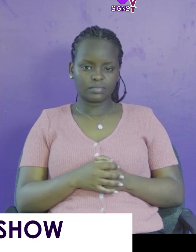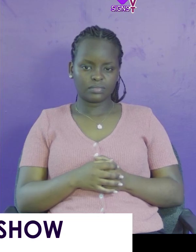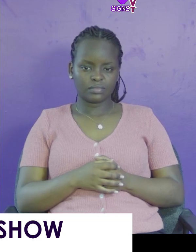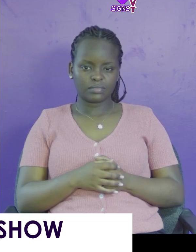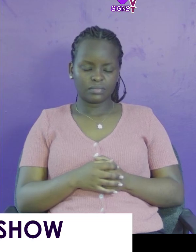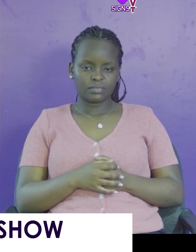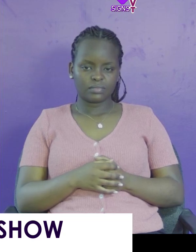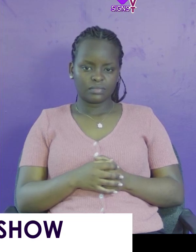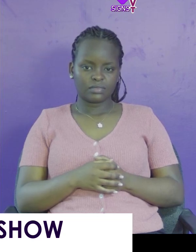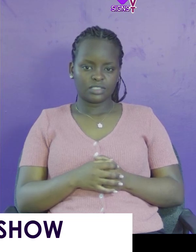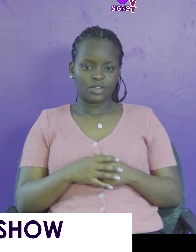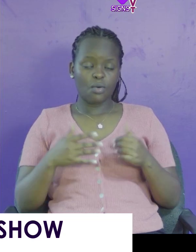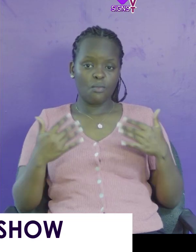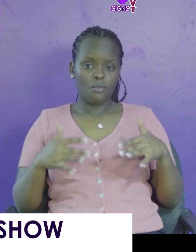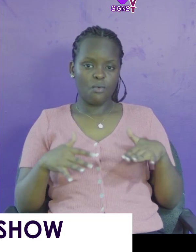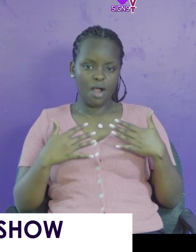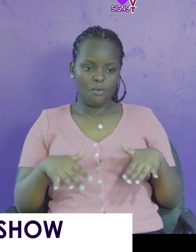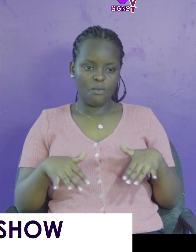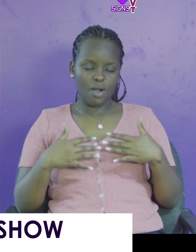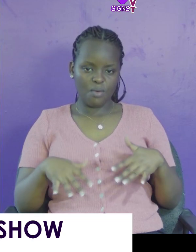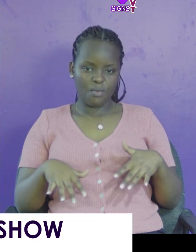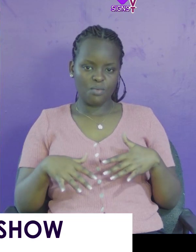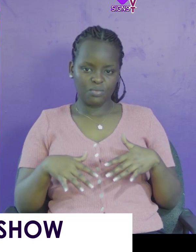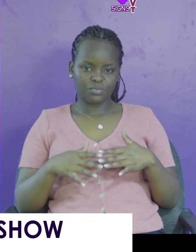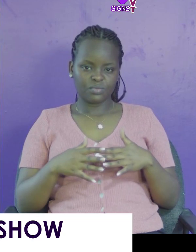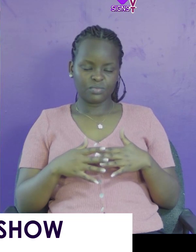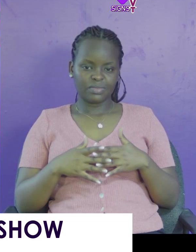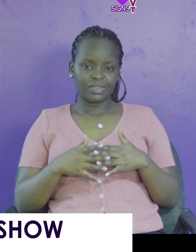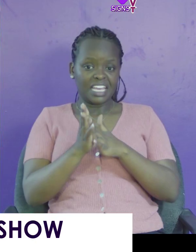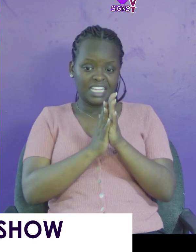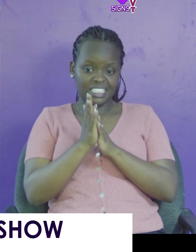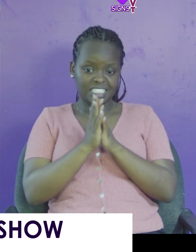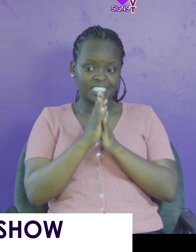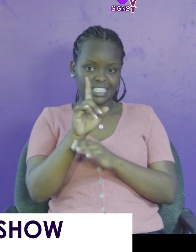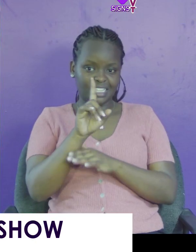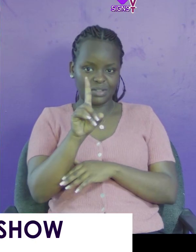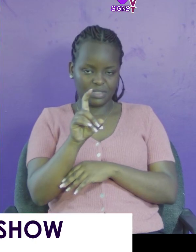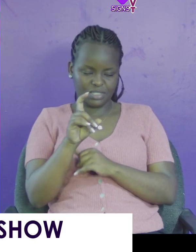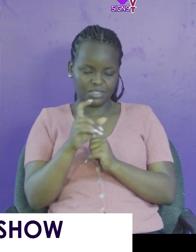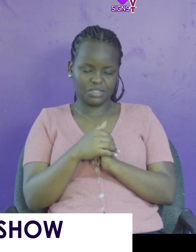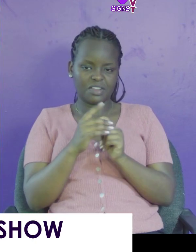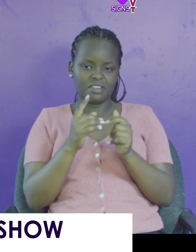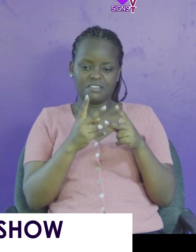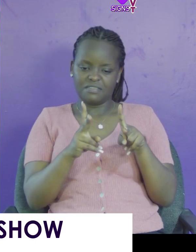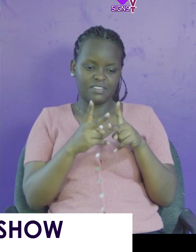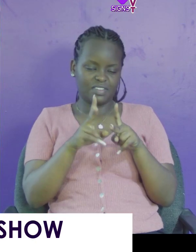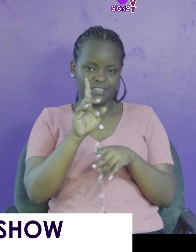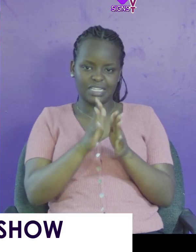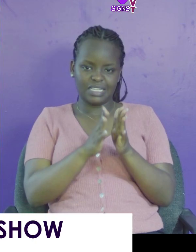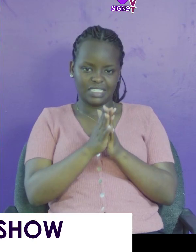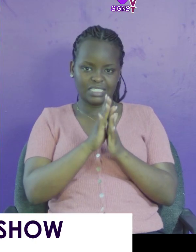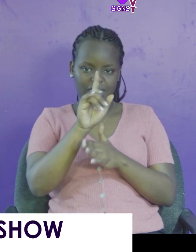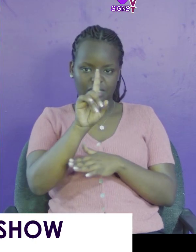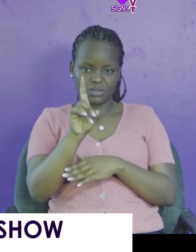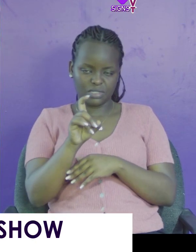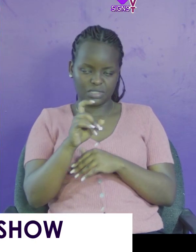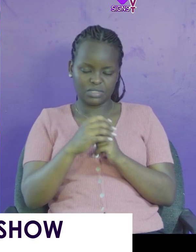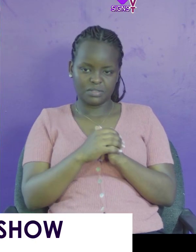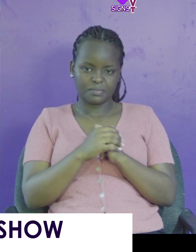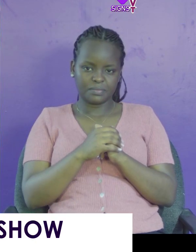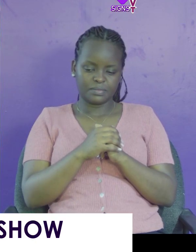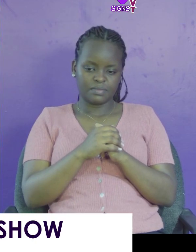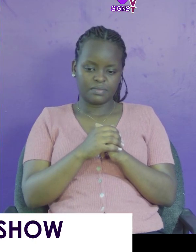man? Wow. That's Tricky a very, question. very interesting question. Yes. It's a very interesting question, Jonah, that